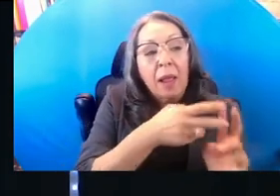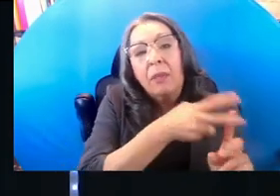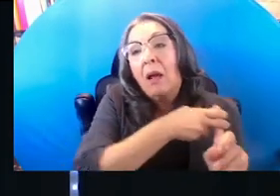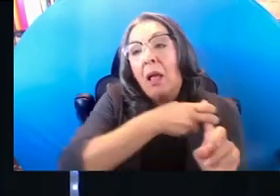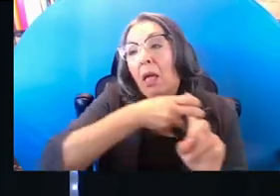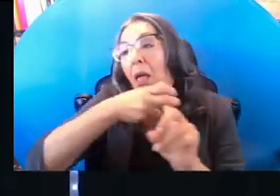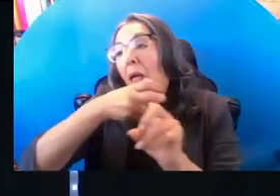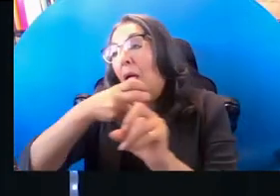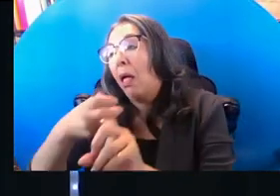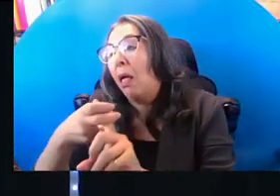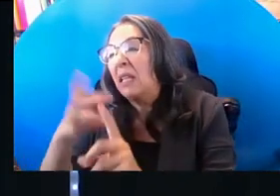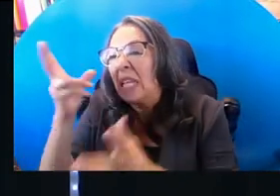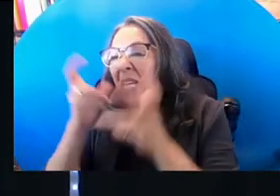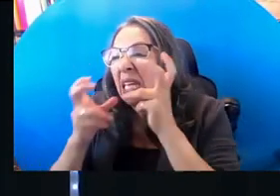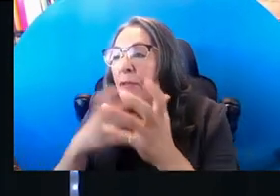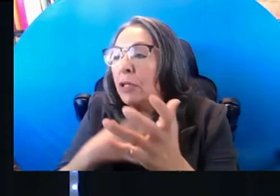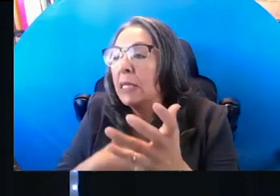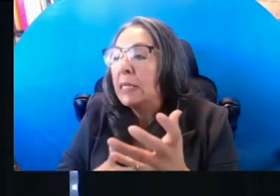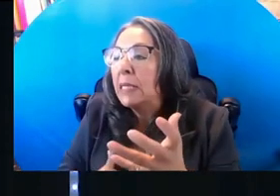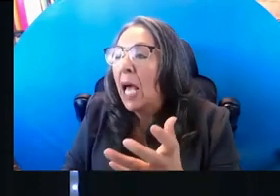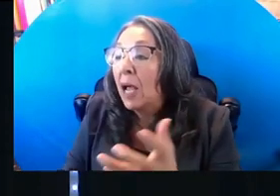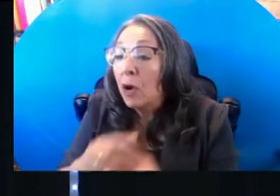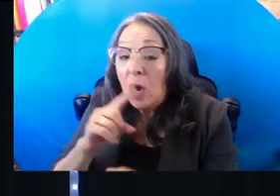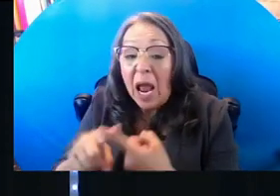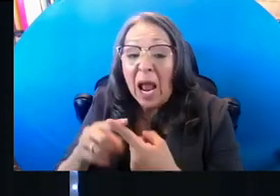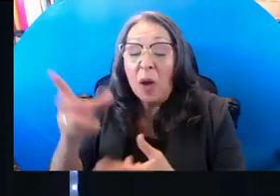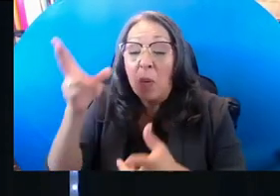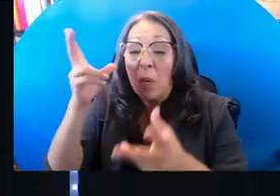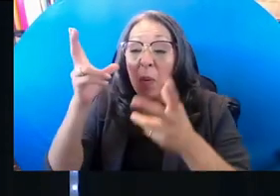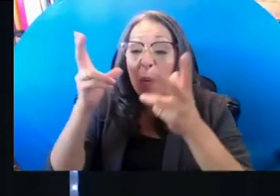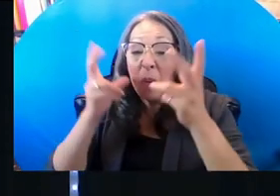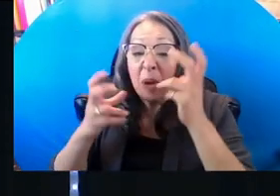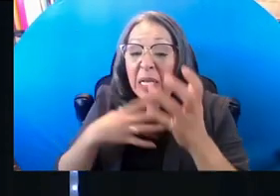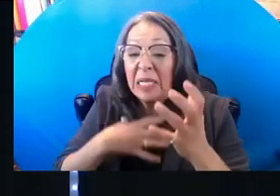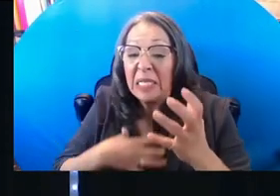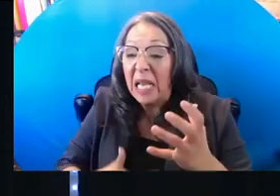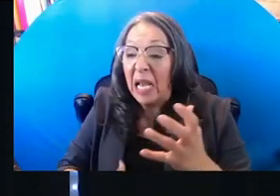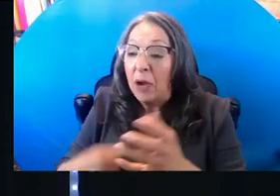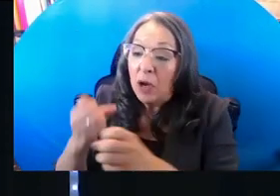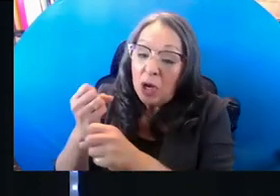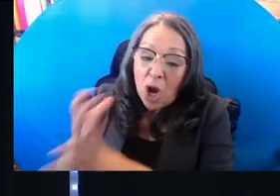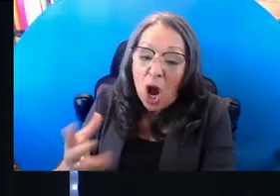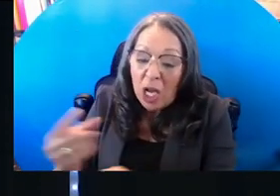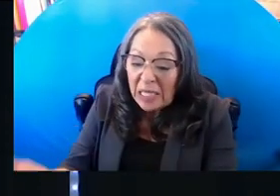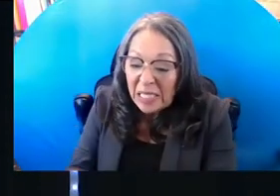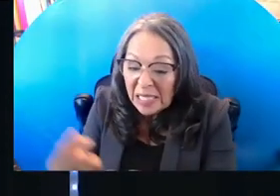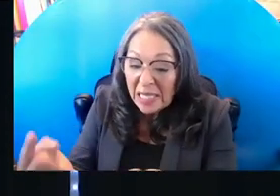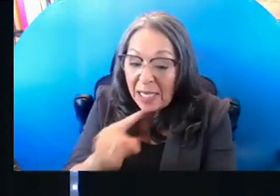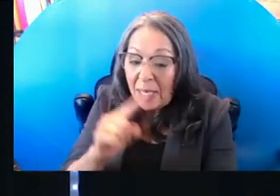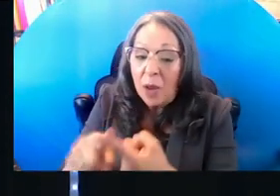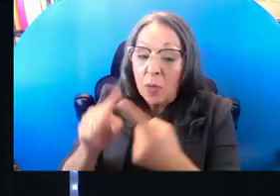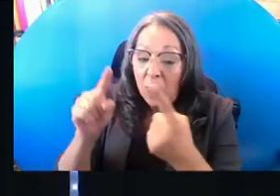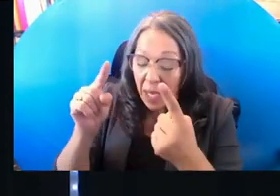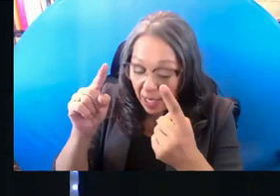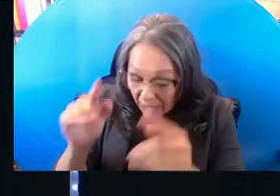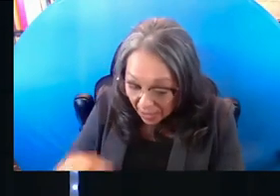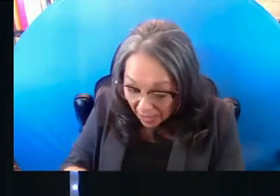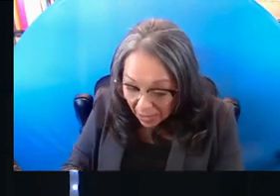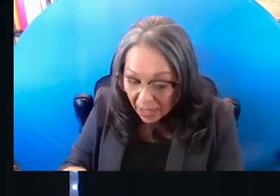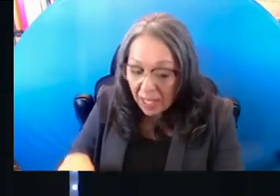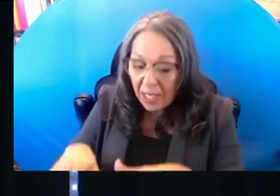enticed. Then after desire has conceived, it gives birth to sin. And sin, when it is full grown, gives birth to